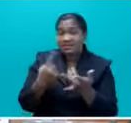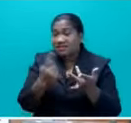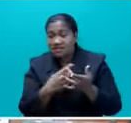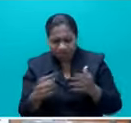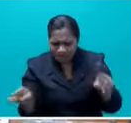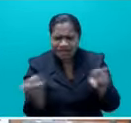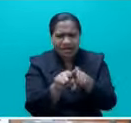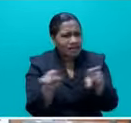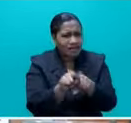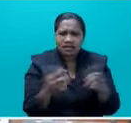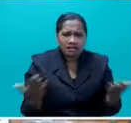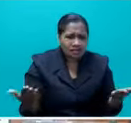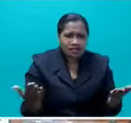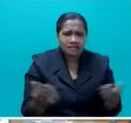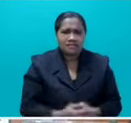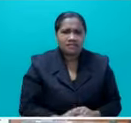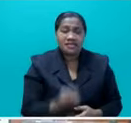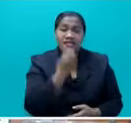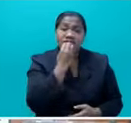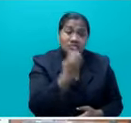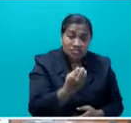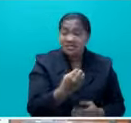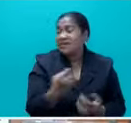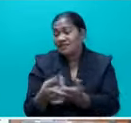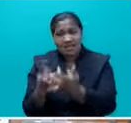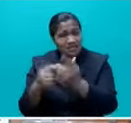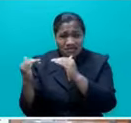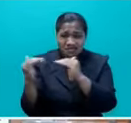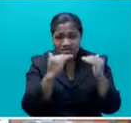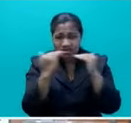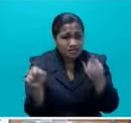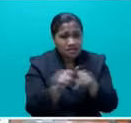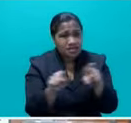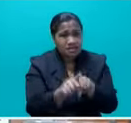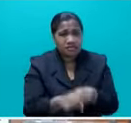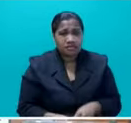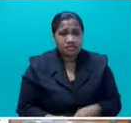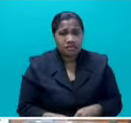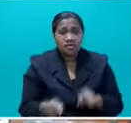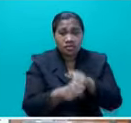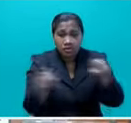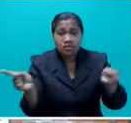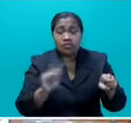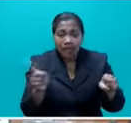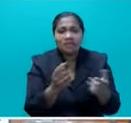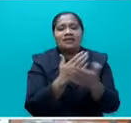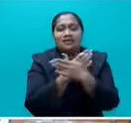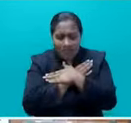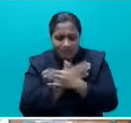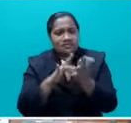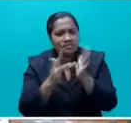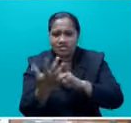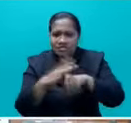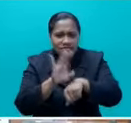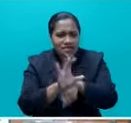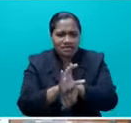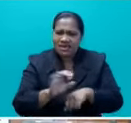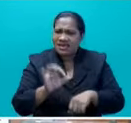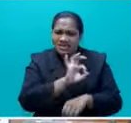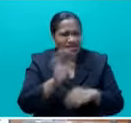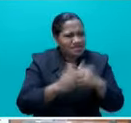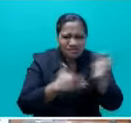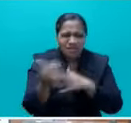that? Jews and Gentiles alike. You are bound by a love of Jesus Christ irrespective of your ethnicity.